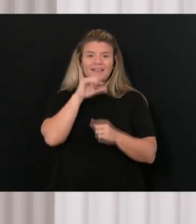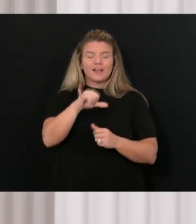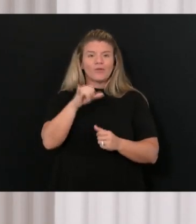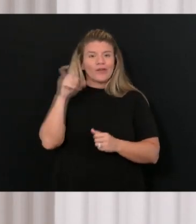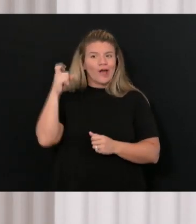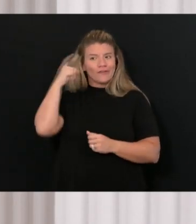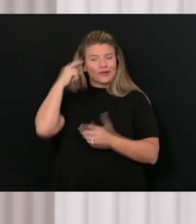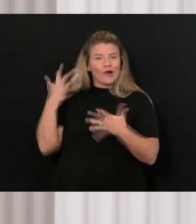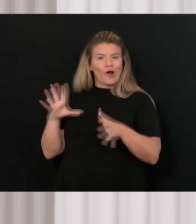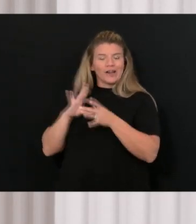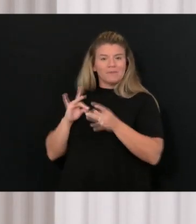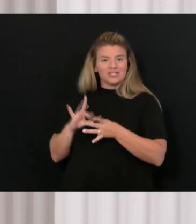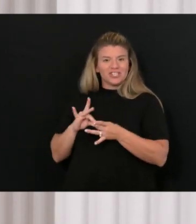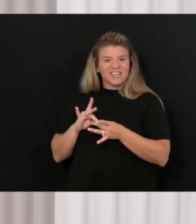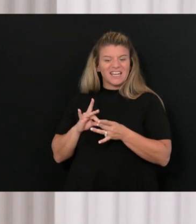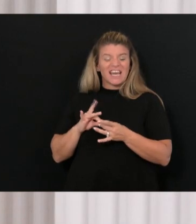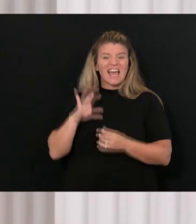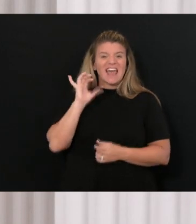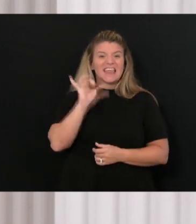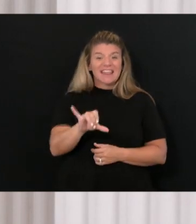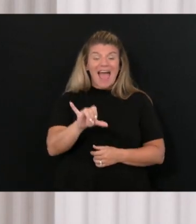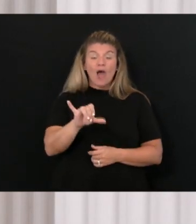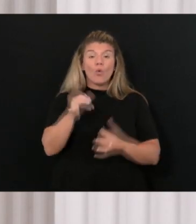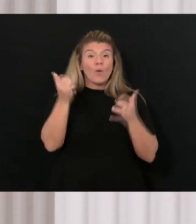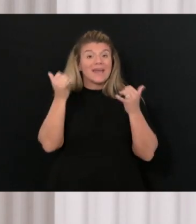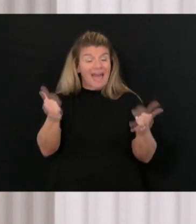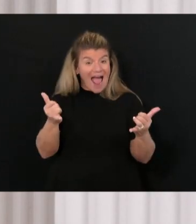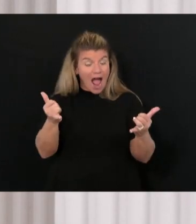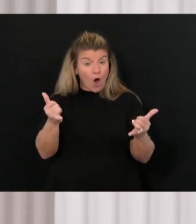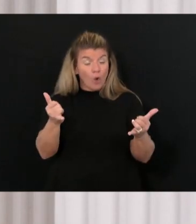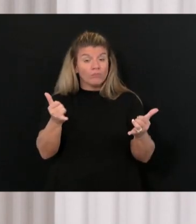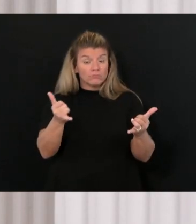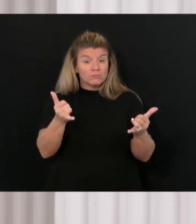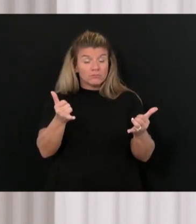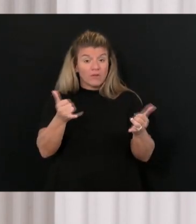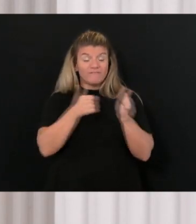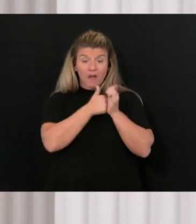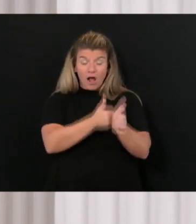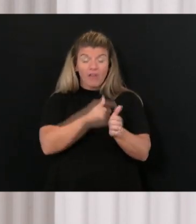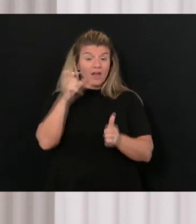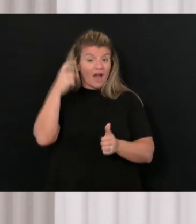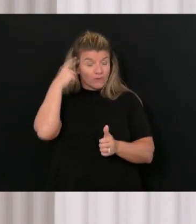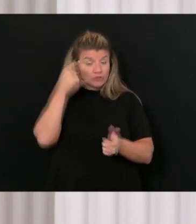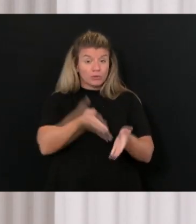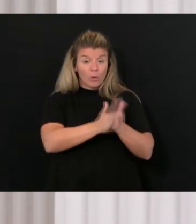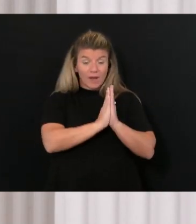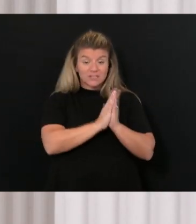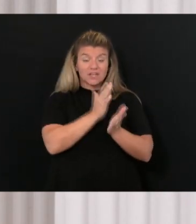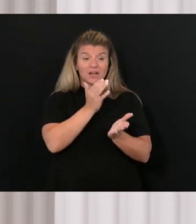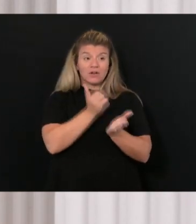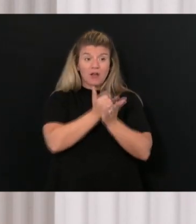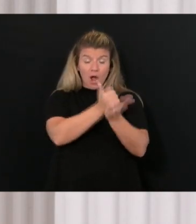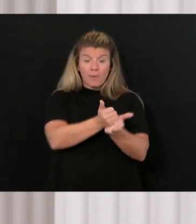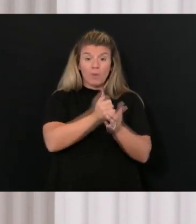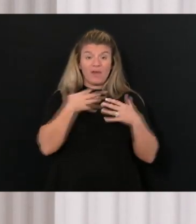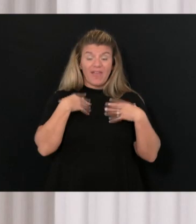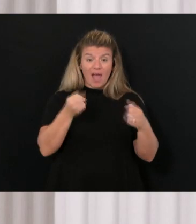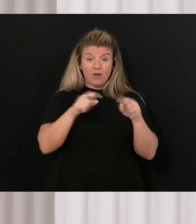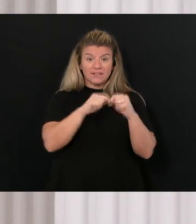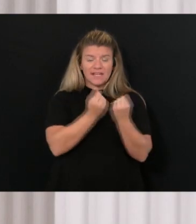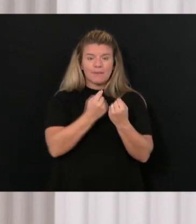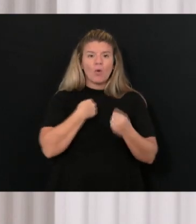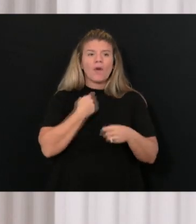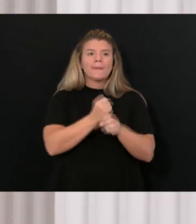say earlier, and that is we now, at the governor's request and working with health experts, have made a recommendation and